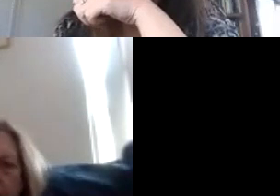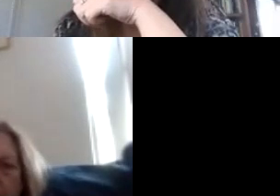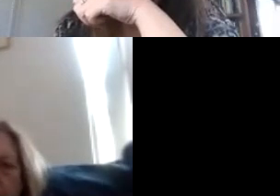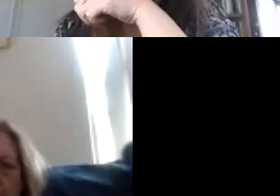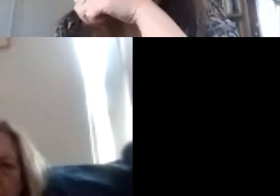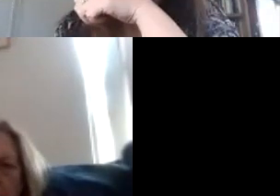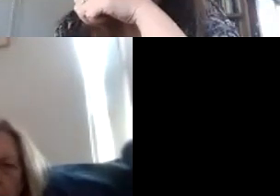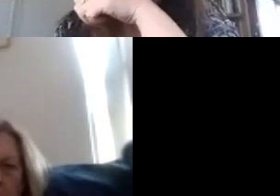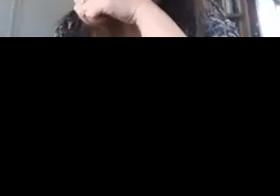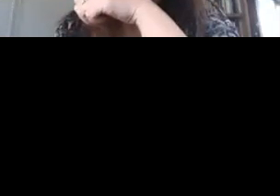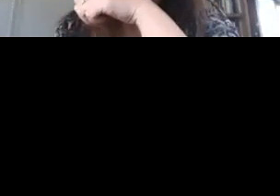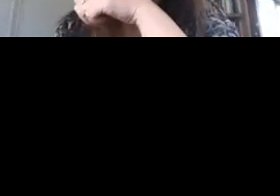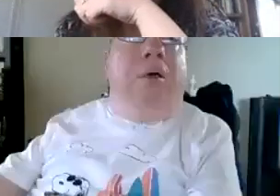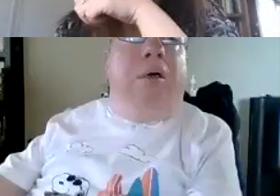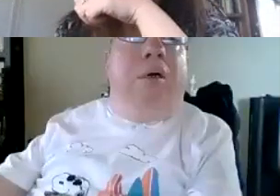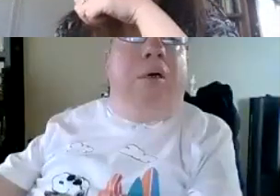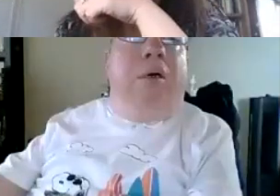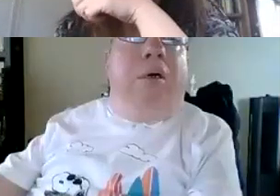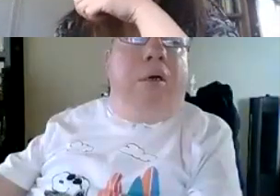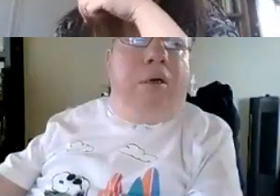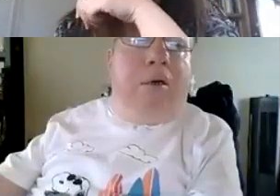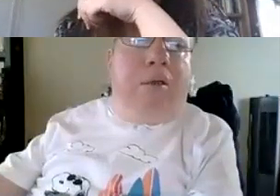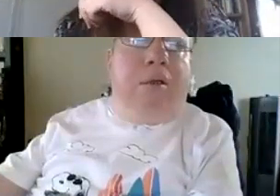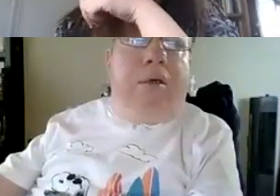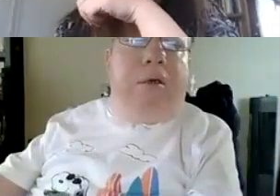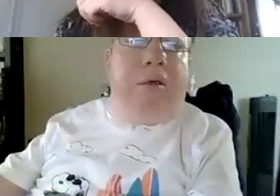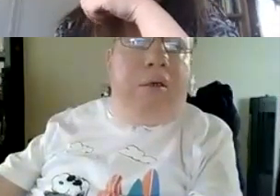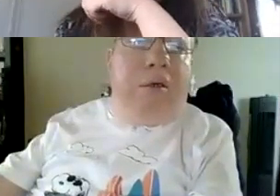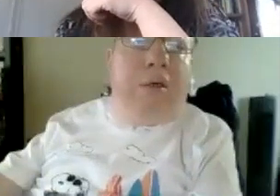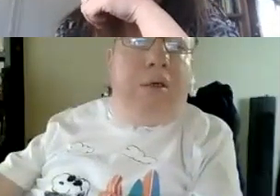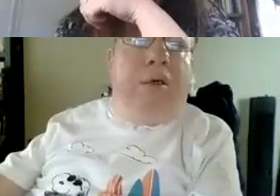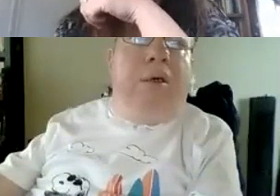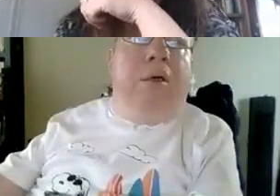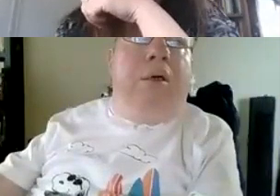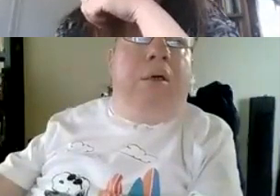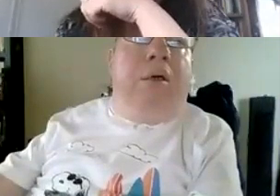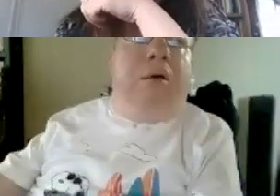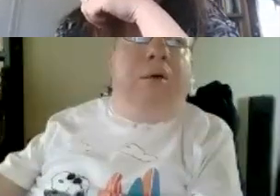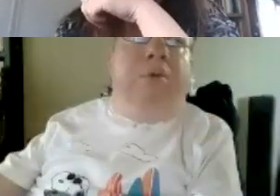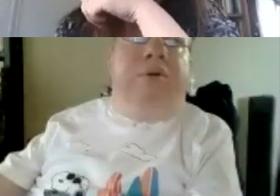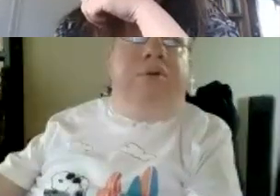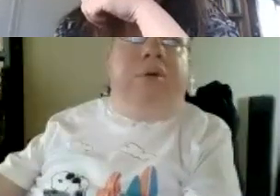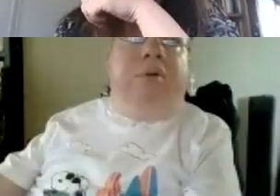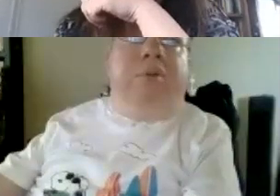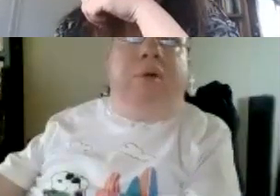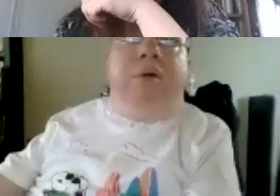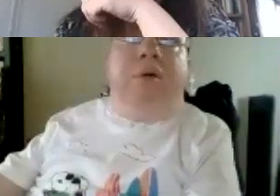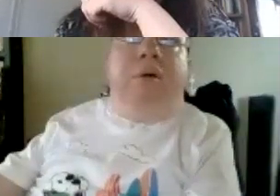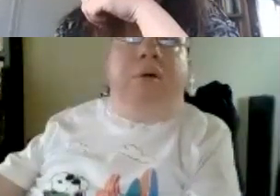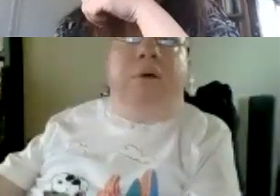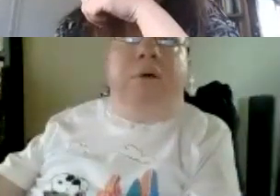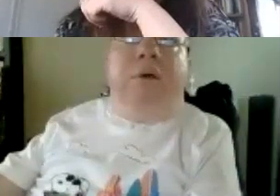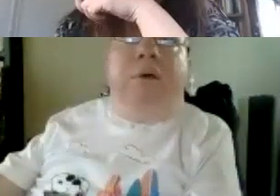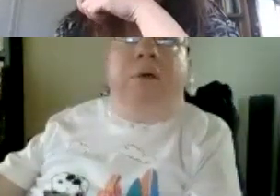reader to access and register for appointments and to even understand which appointments are available. So I guess my question for you is, are you working